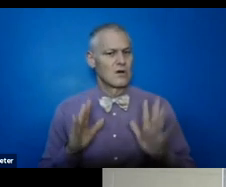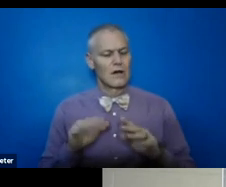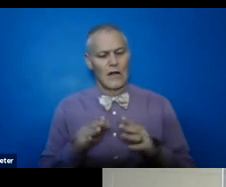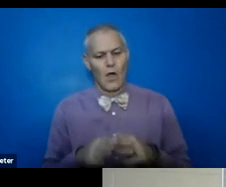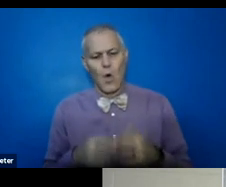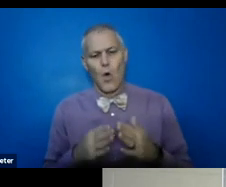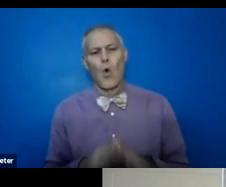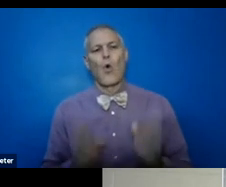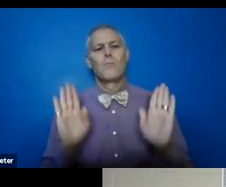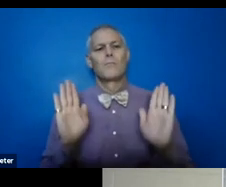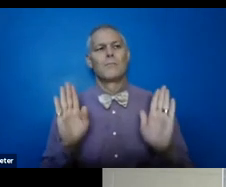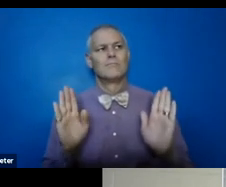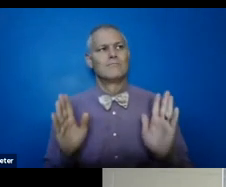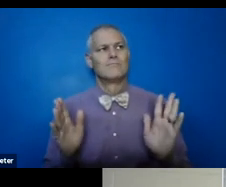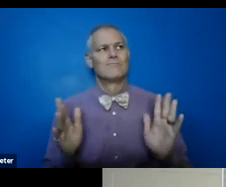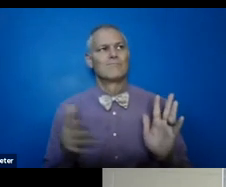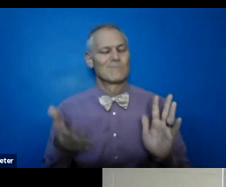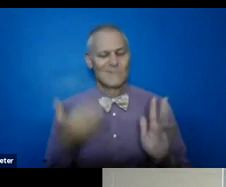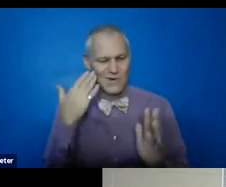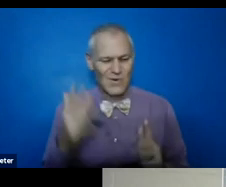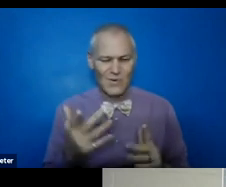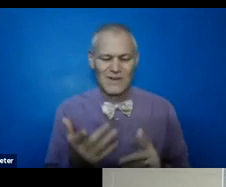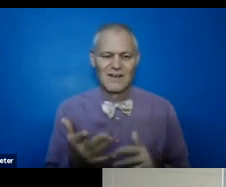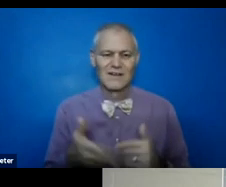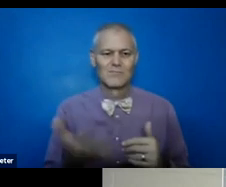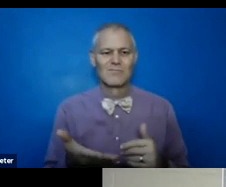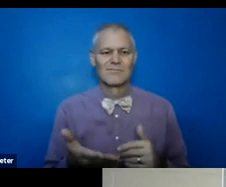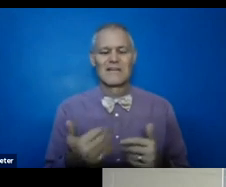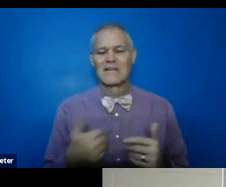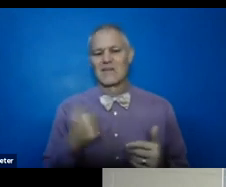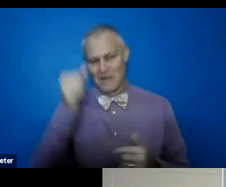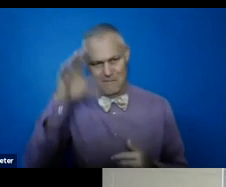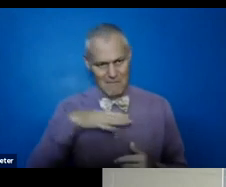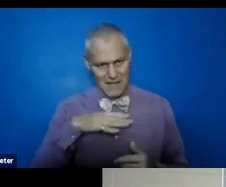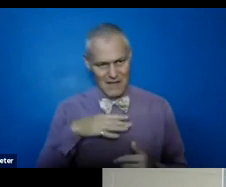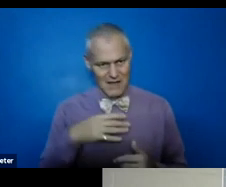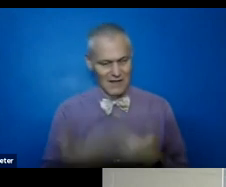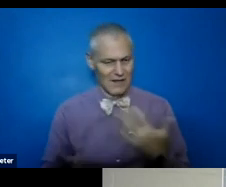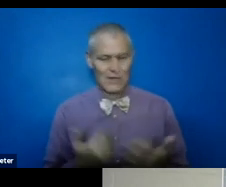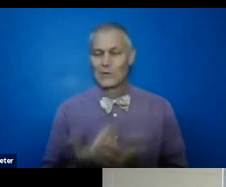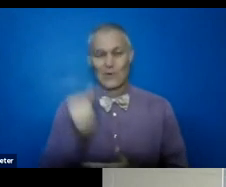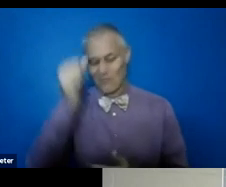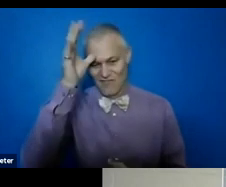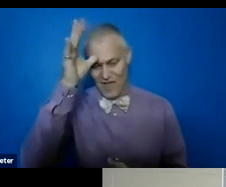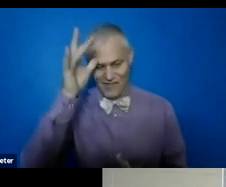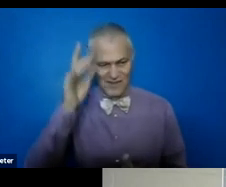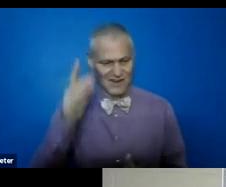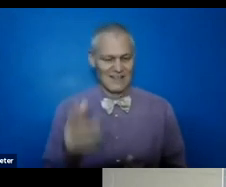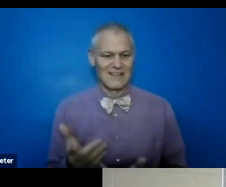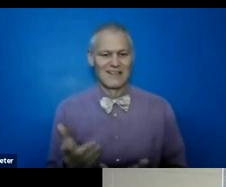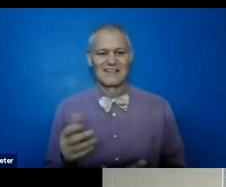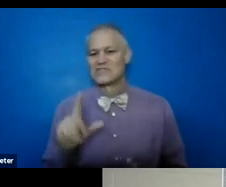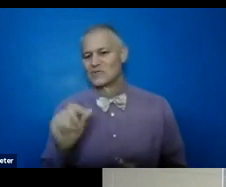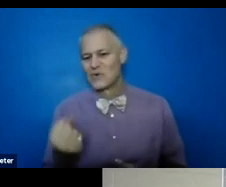a if you think of young men, new father, like in the age of their 20s